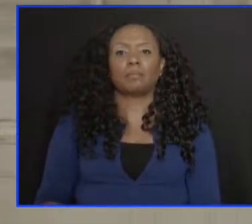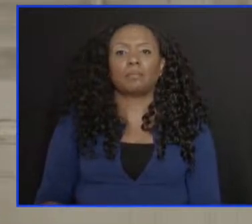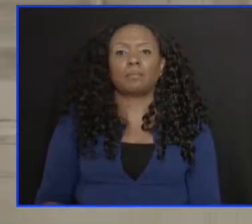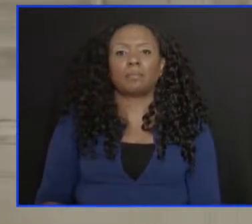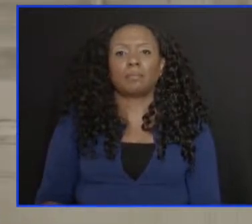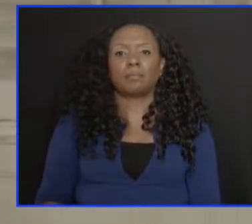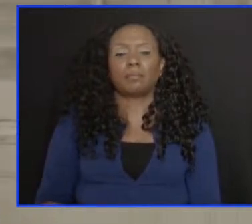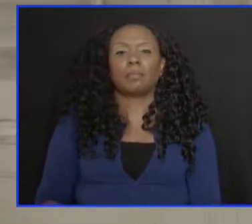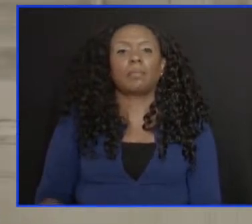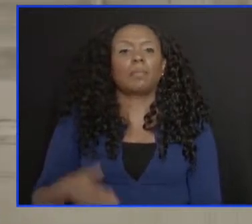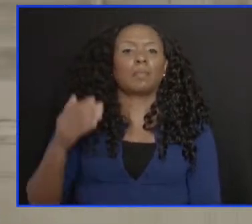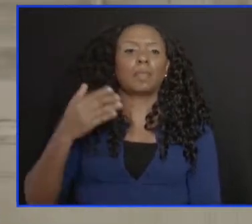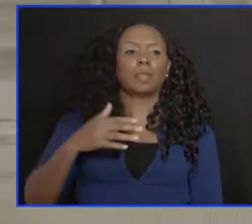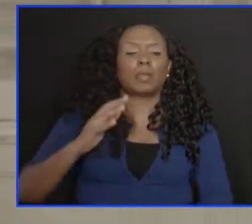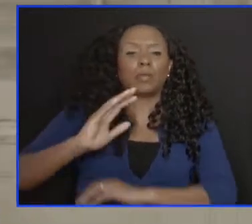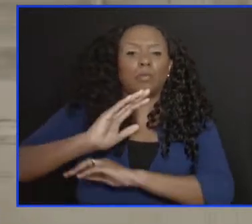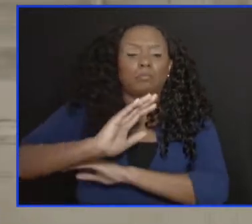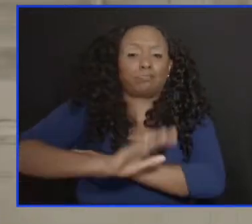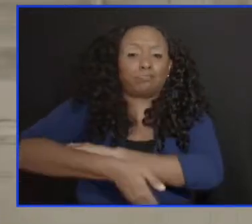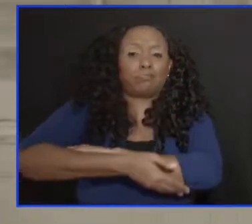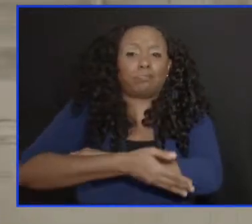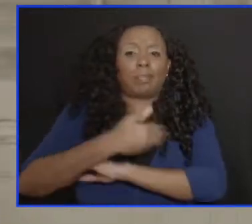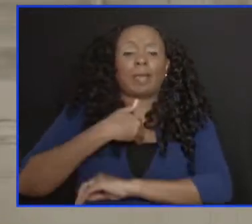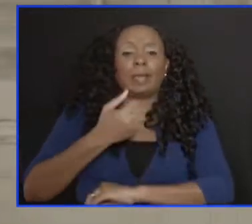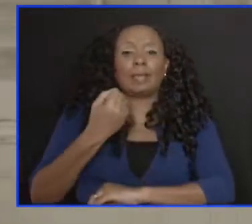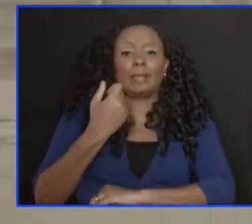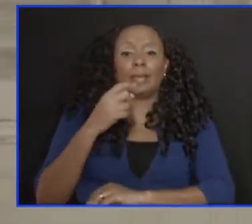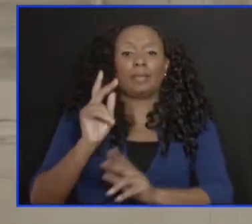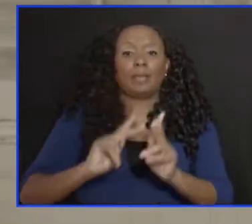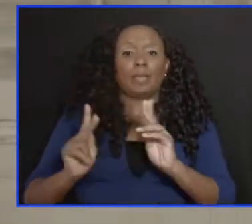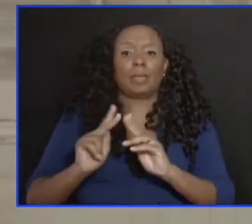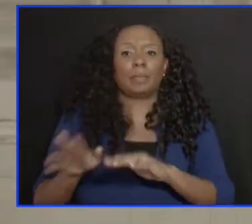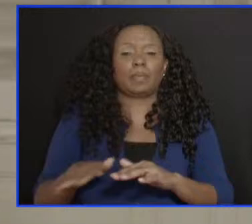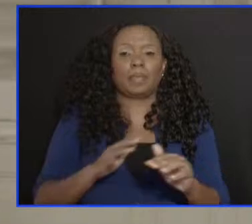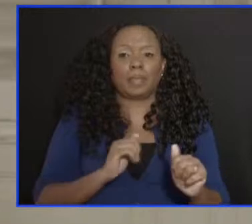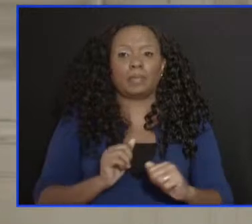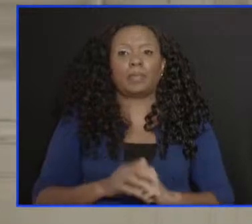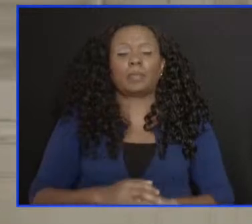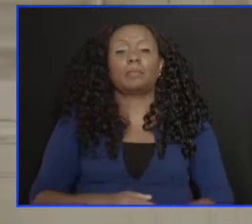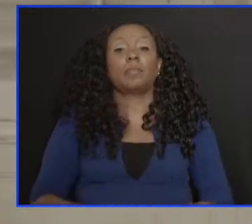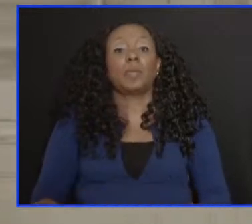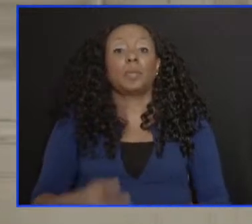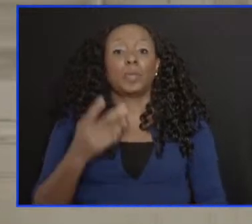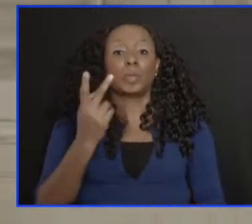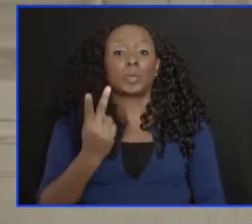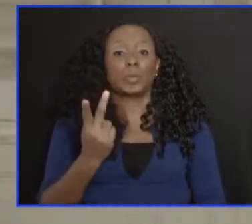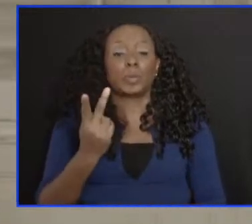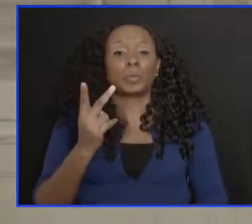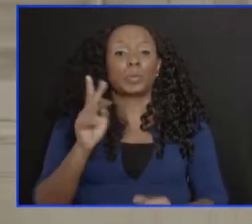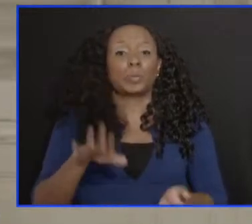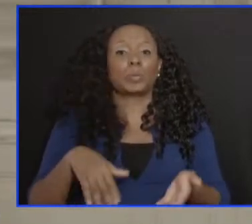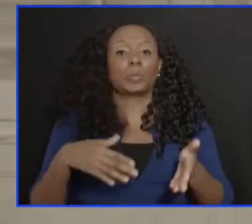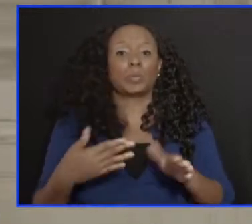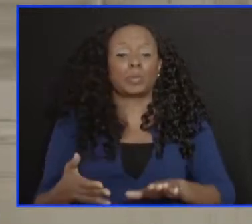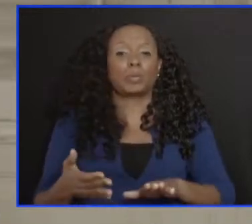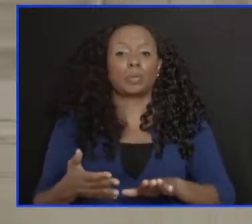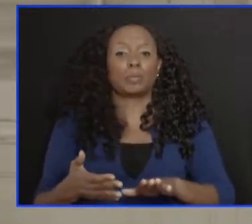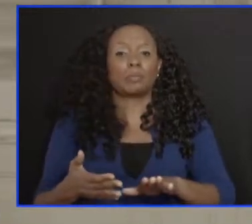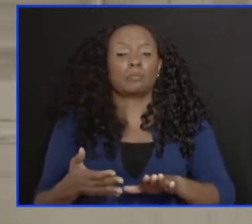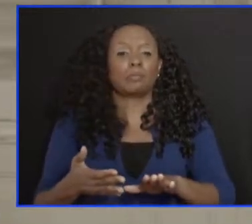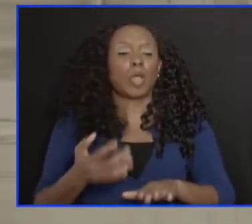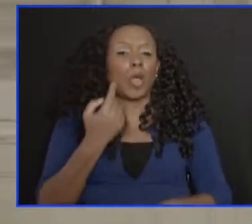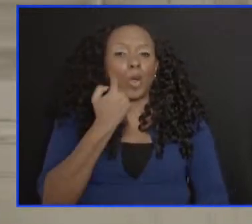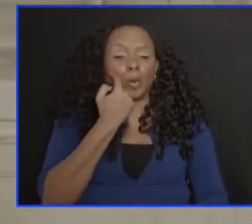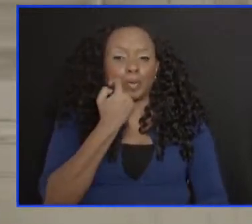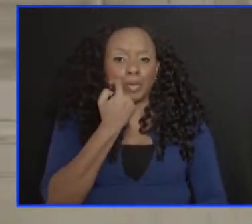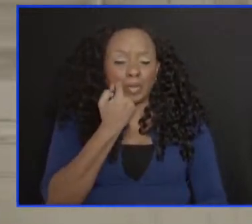overnight. There were 2 recorded deaths yesterday, 1 within our facility and 1 within the emergency department